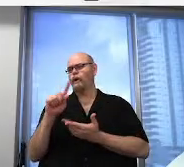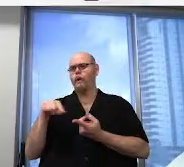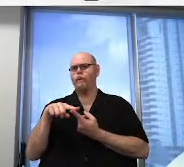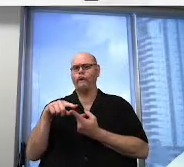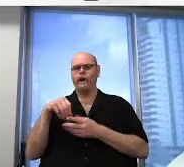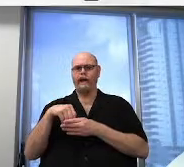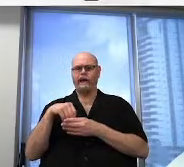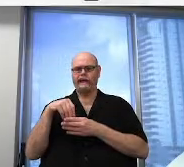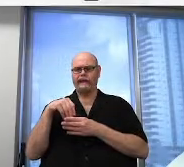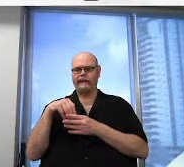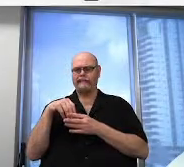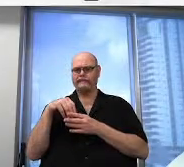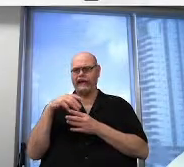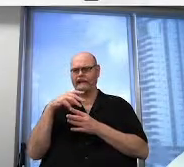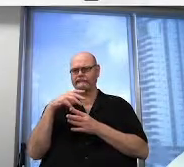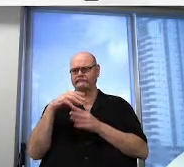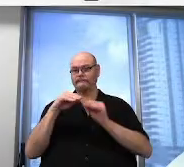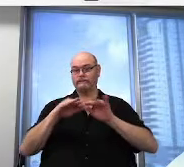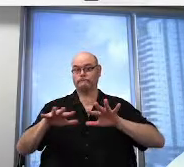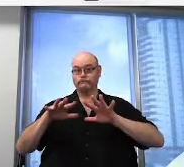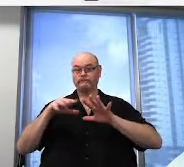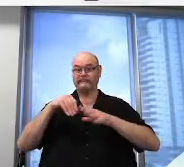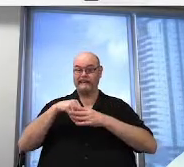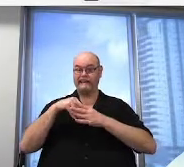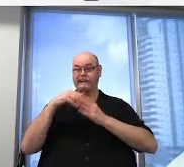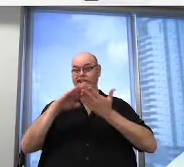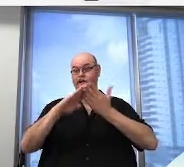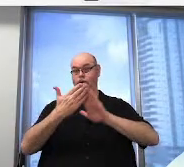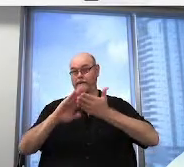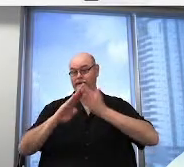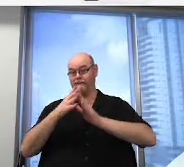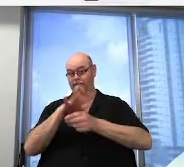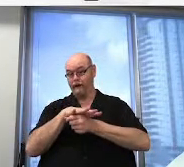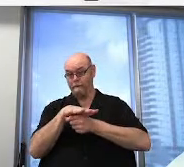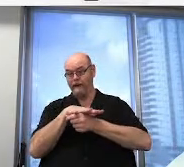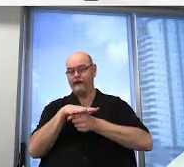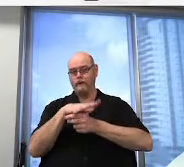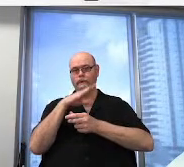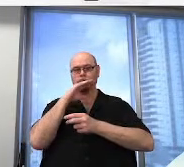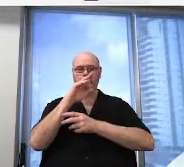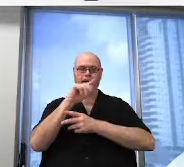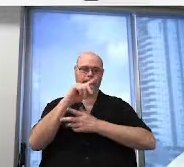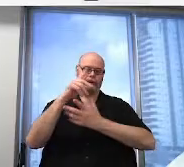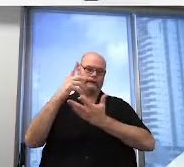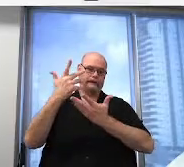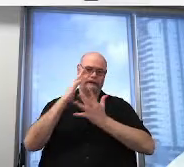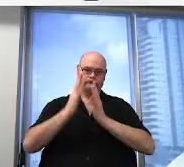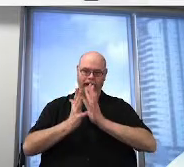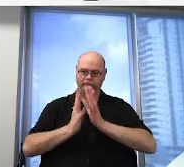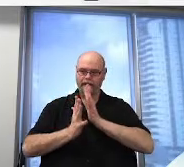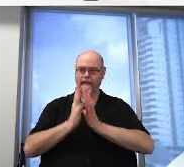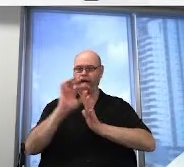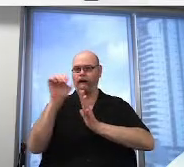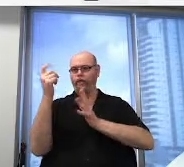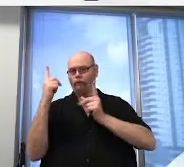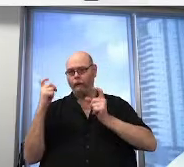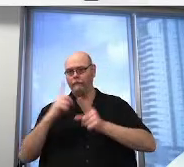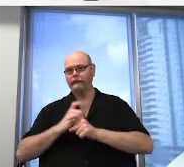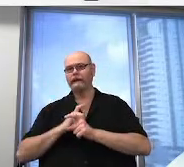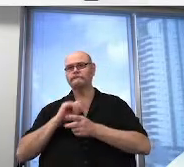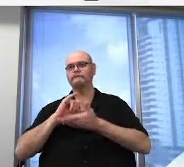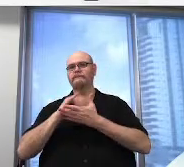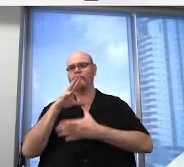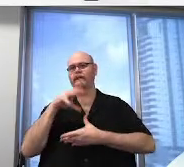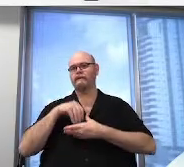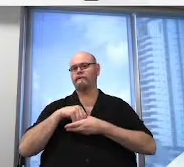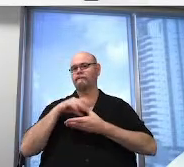a lot of the distribution system is in a urban environment, so you're dealing with the traffic and all those other